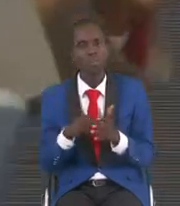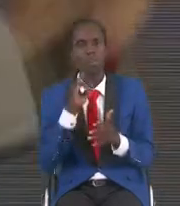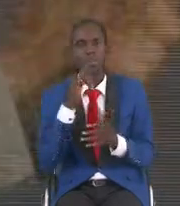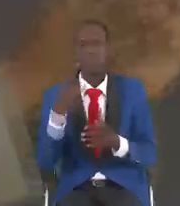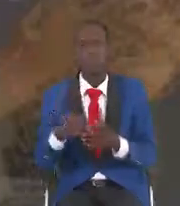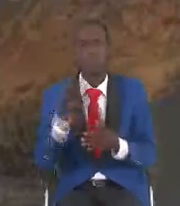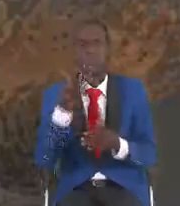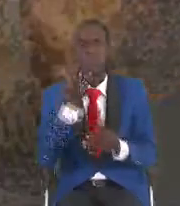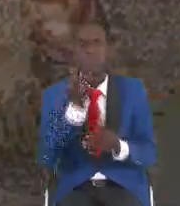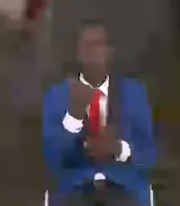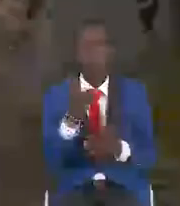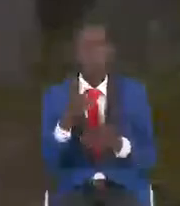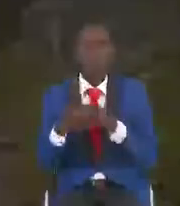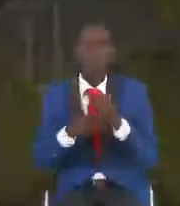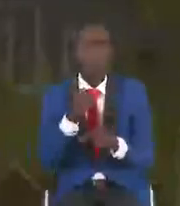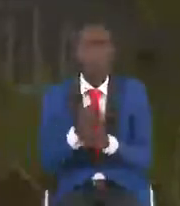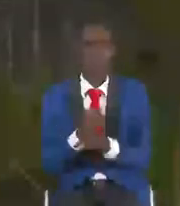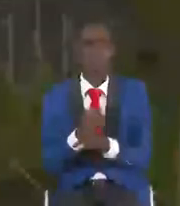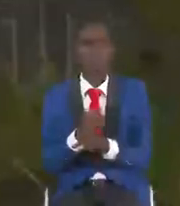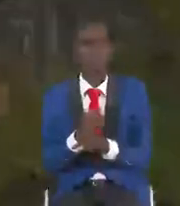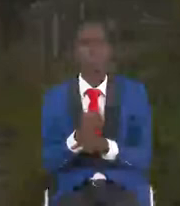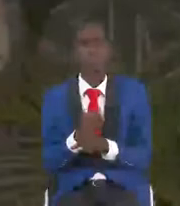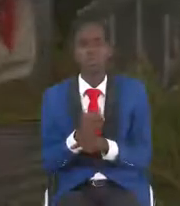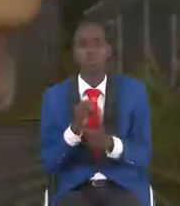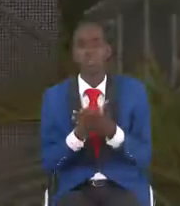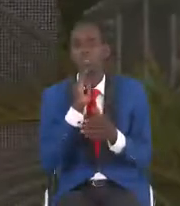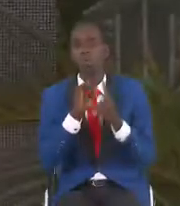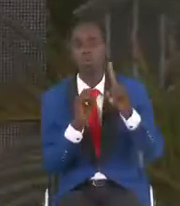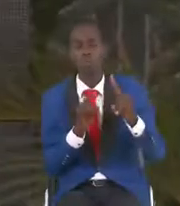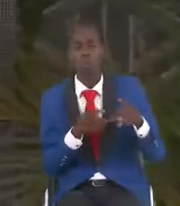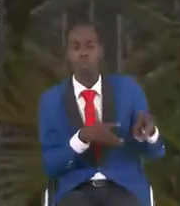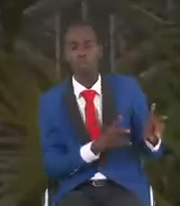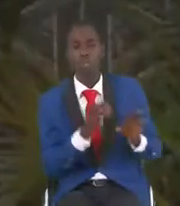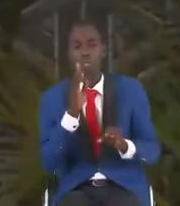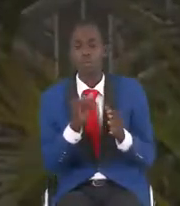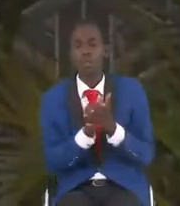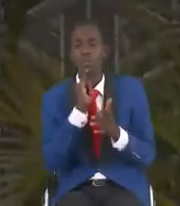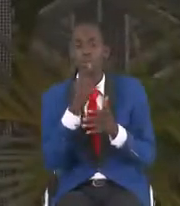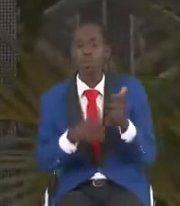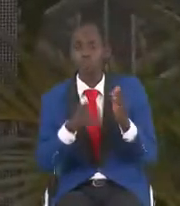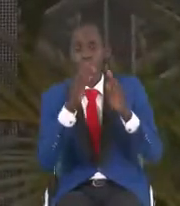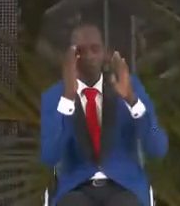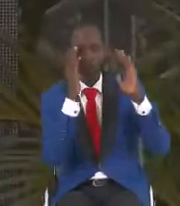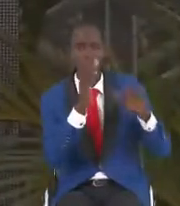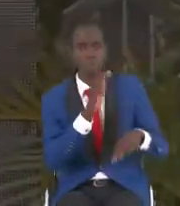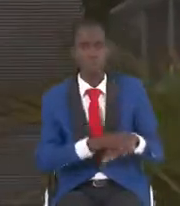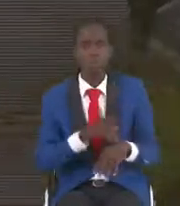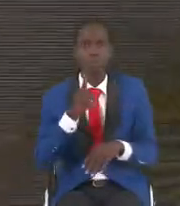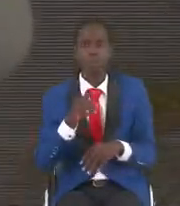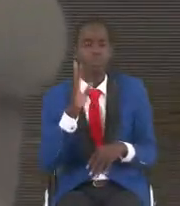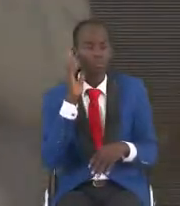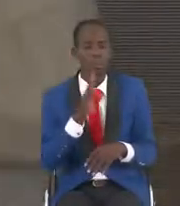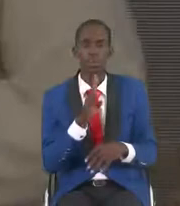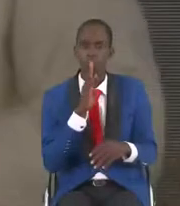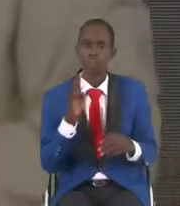a cruel age. That's one stream. If that is what you are looking at, you are gone. But if you